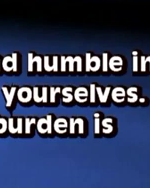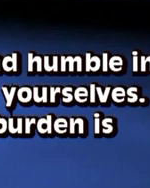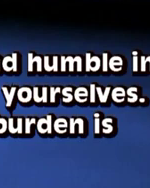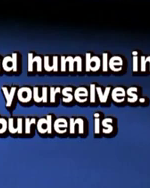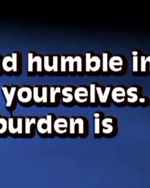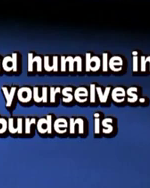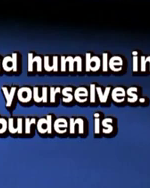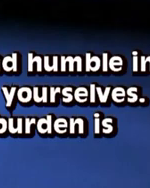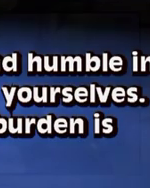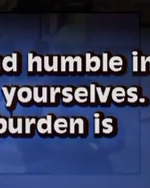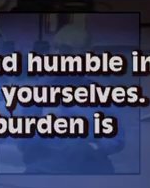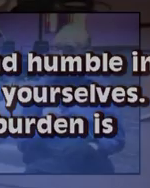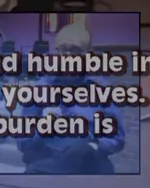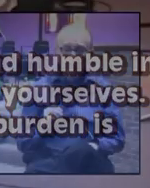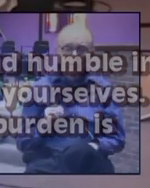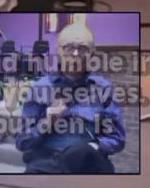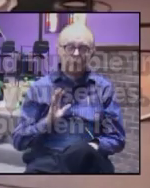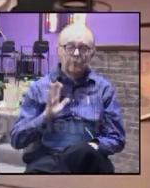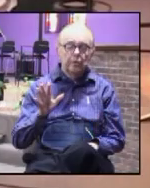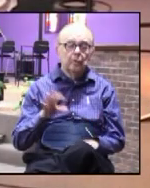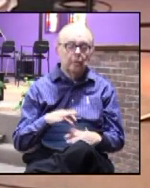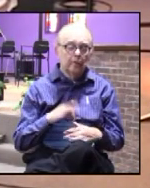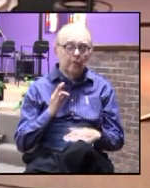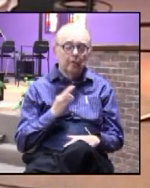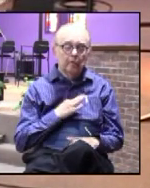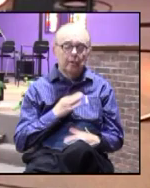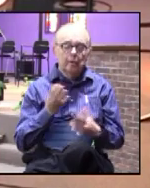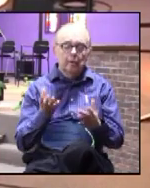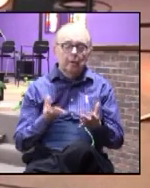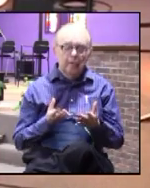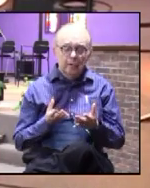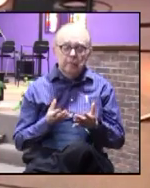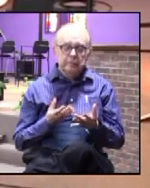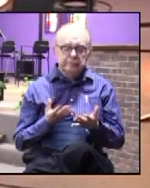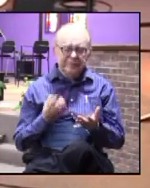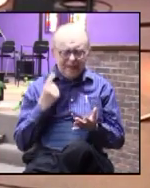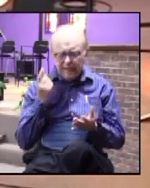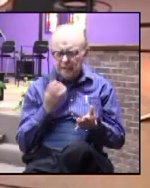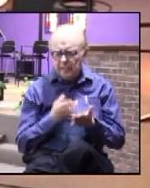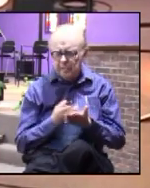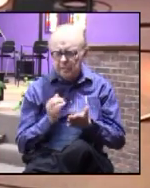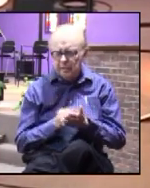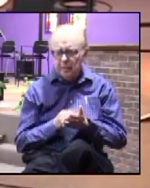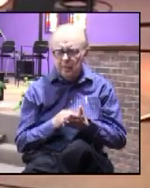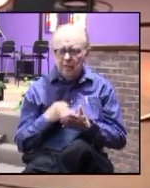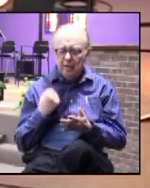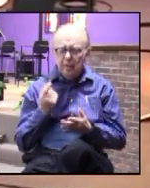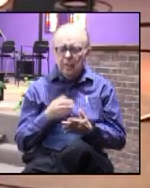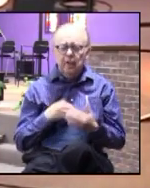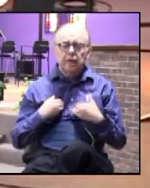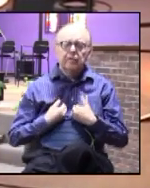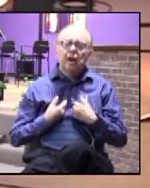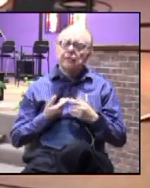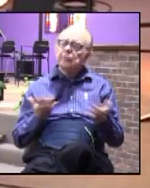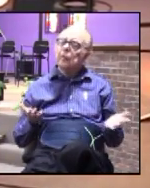Huh? For your soul. What we want, and honestly, think about it. What do we get tired from?